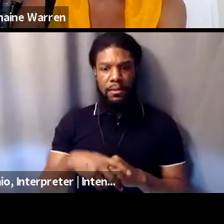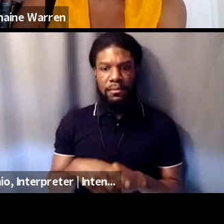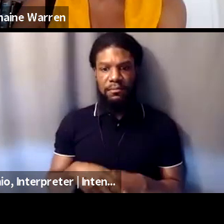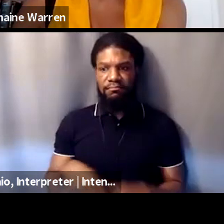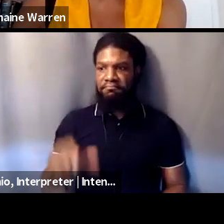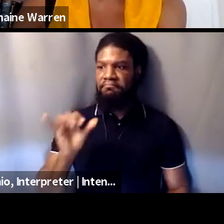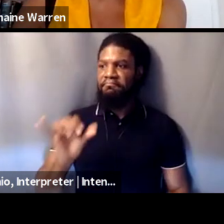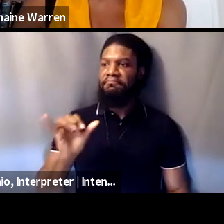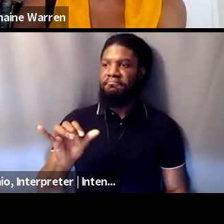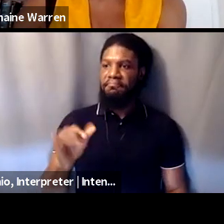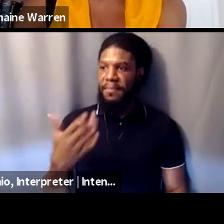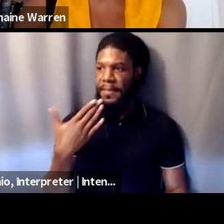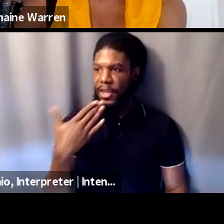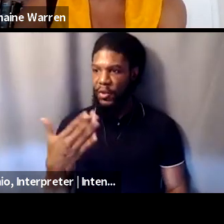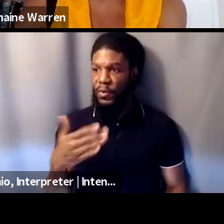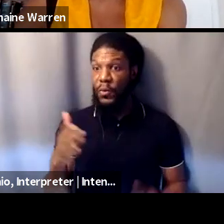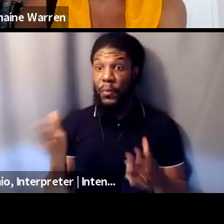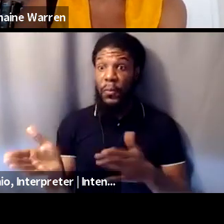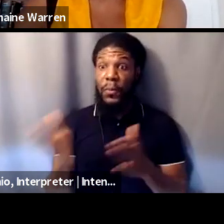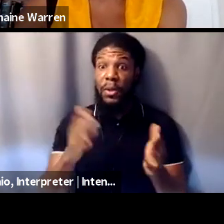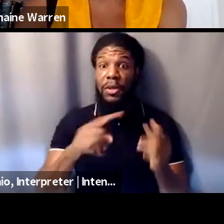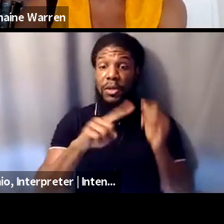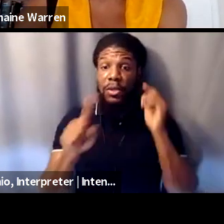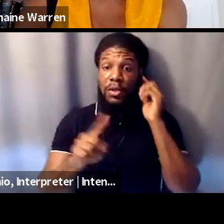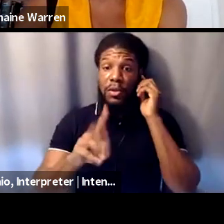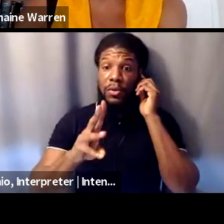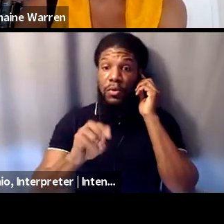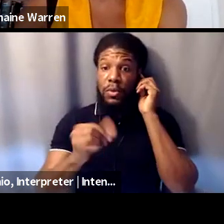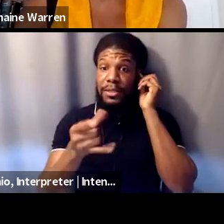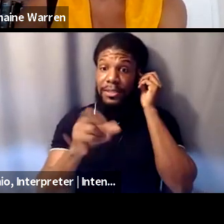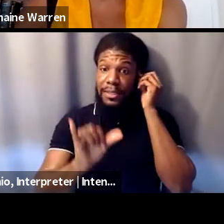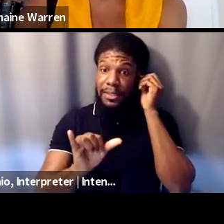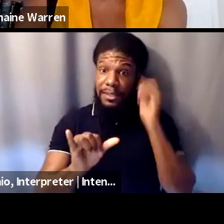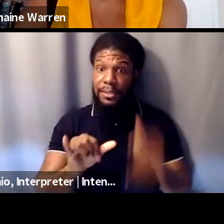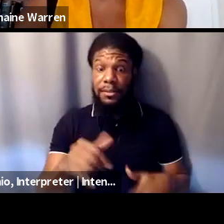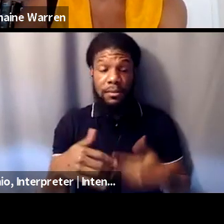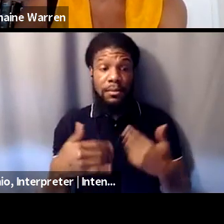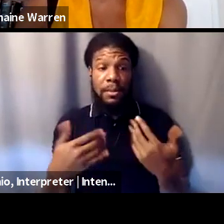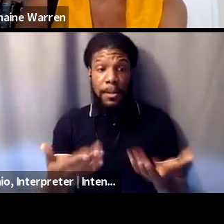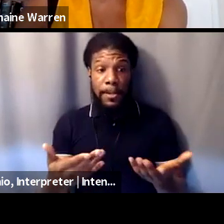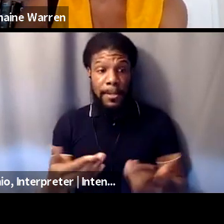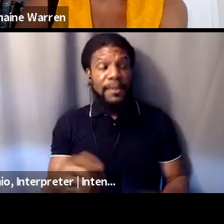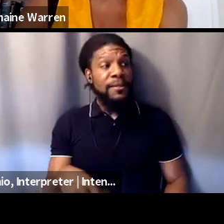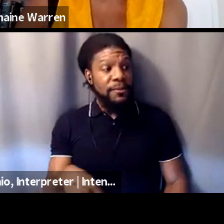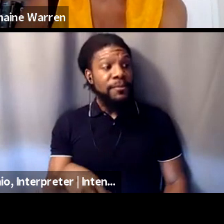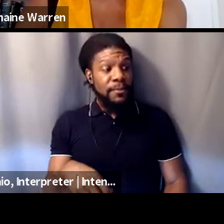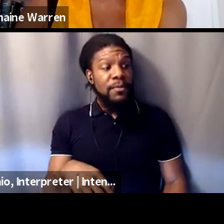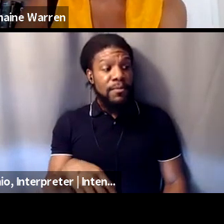Yeah, my first thought was in terms of decolonization, which I'm very busy with.